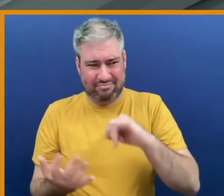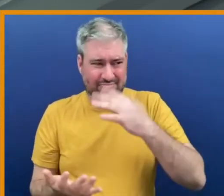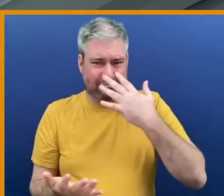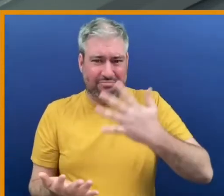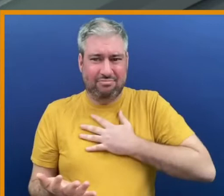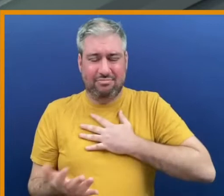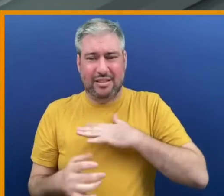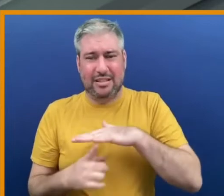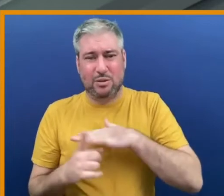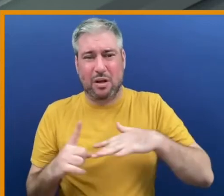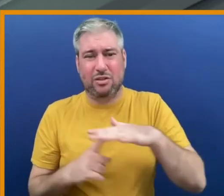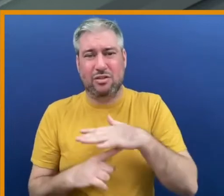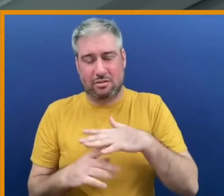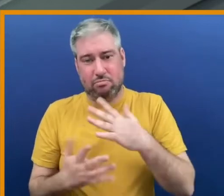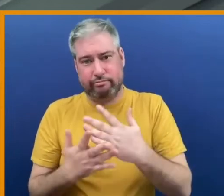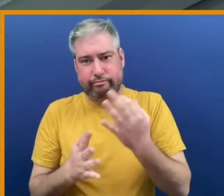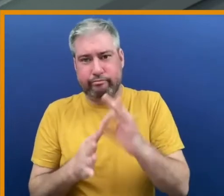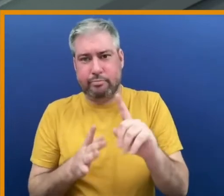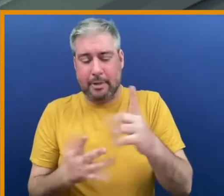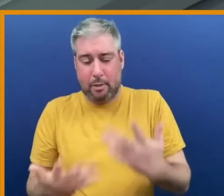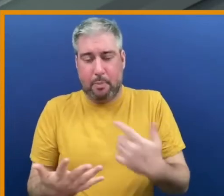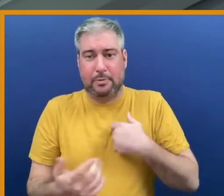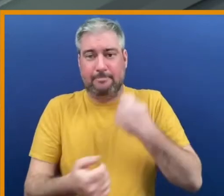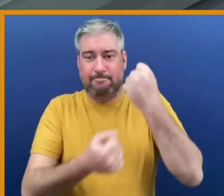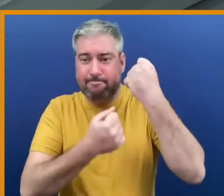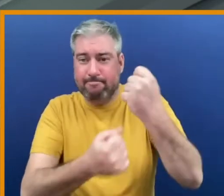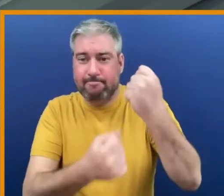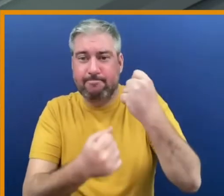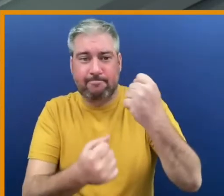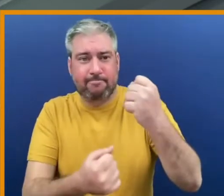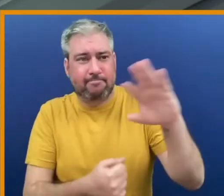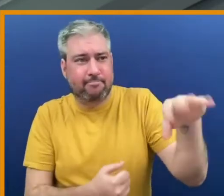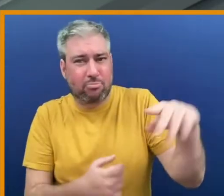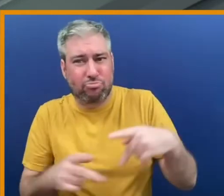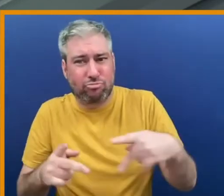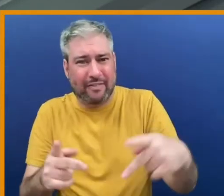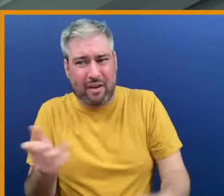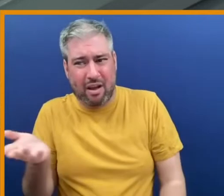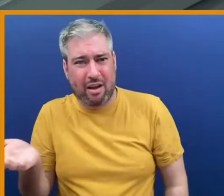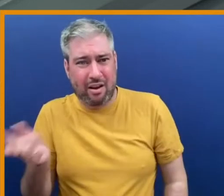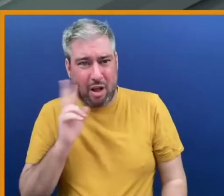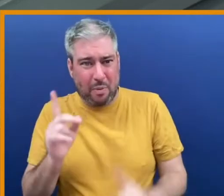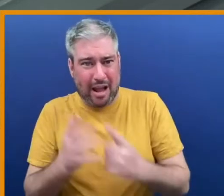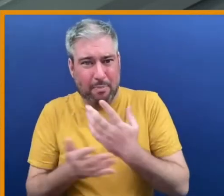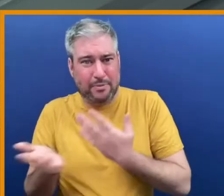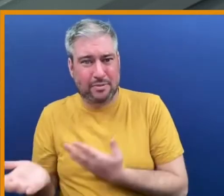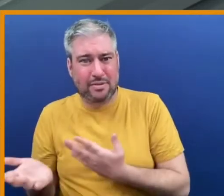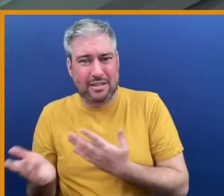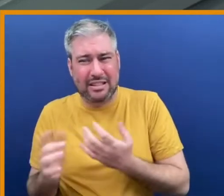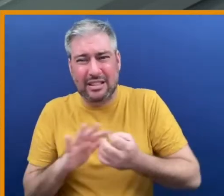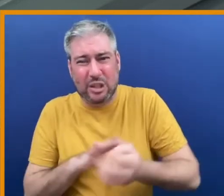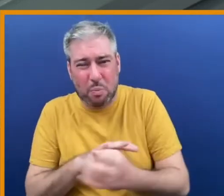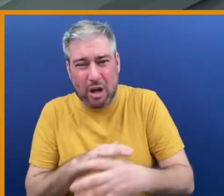the status of rivers and sewage in rivers, which is a blue wall seat issue.